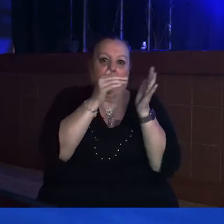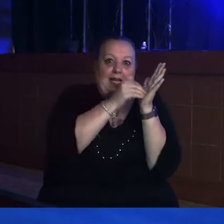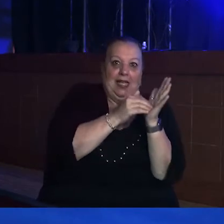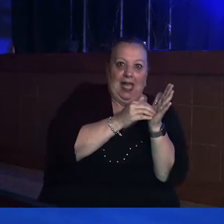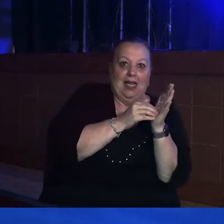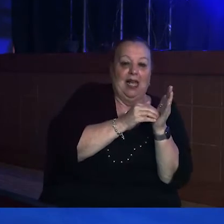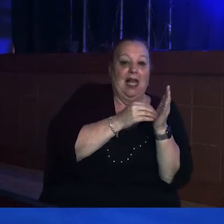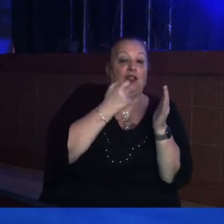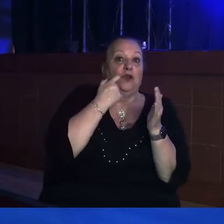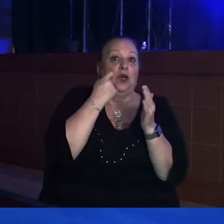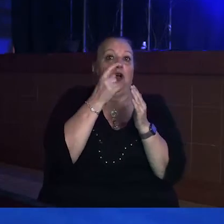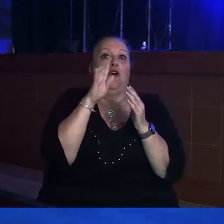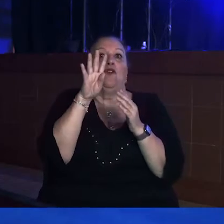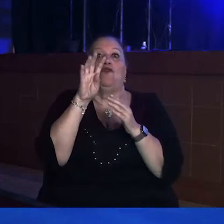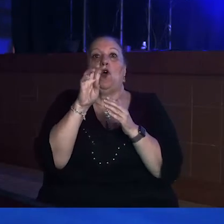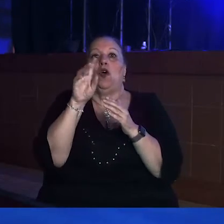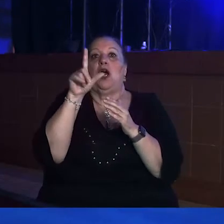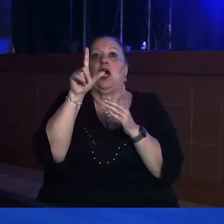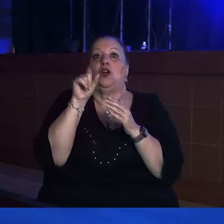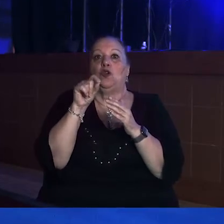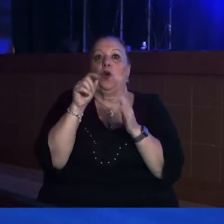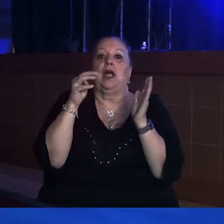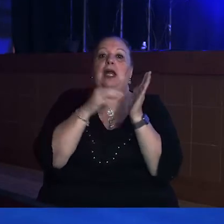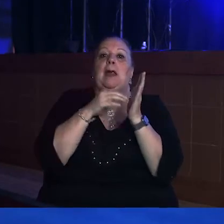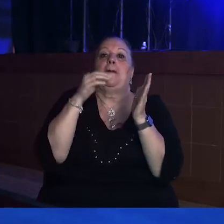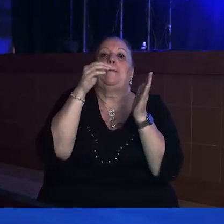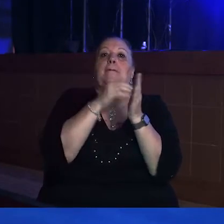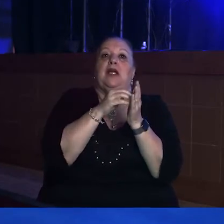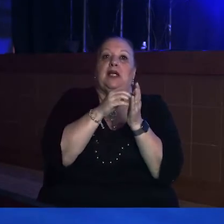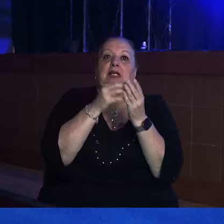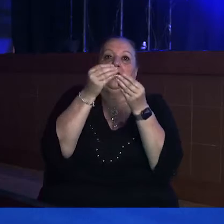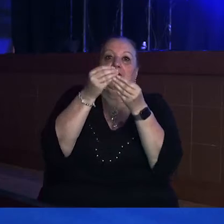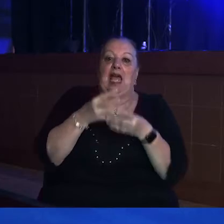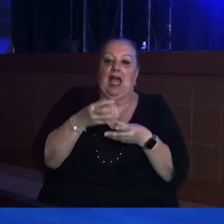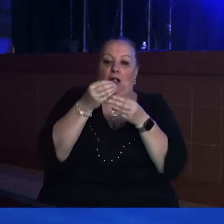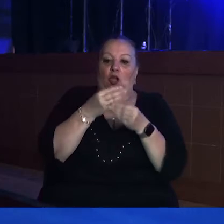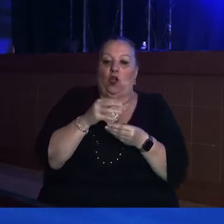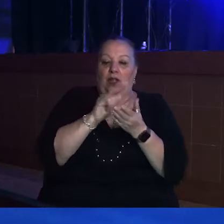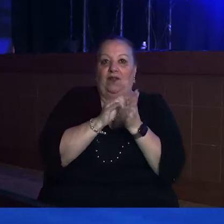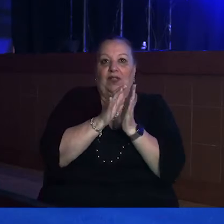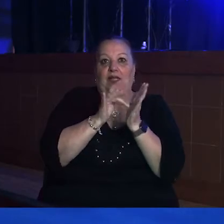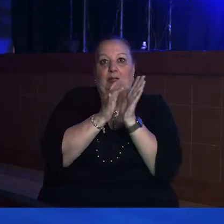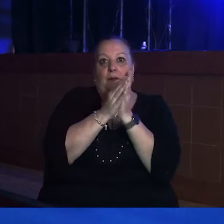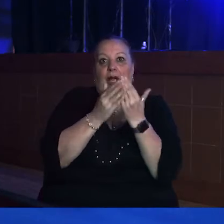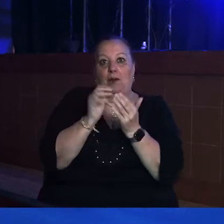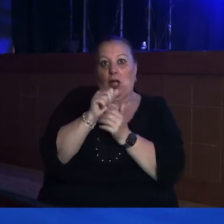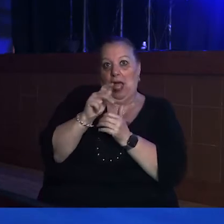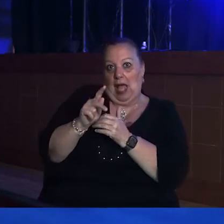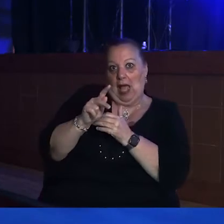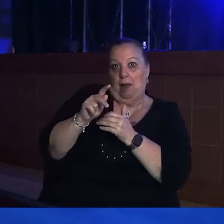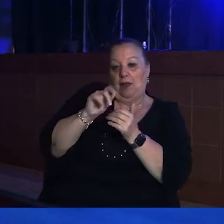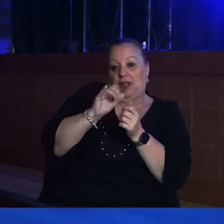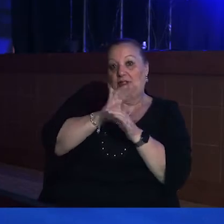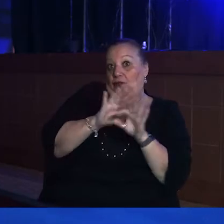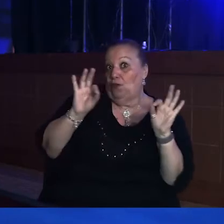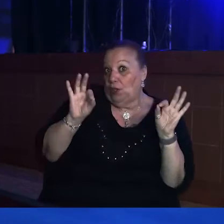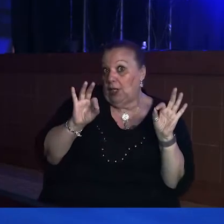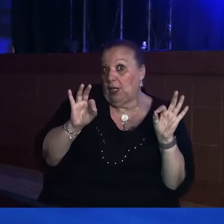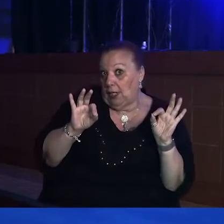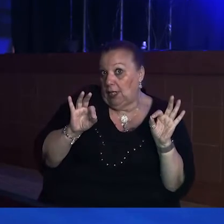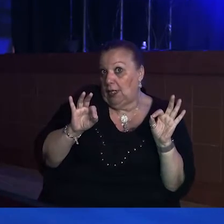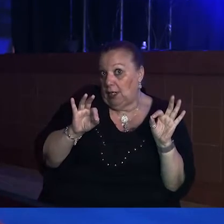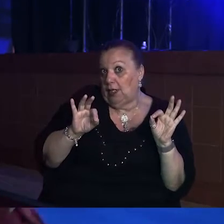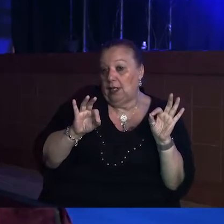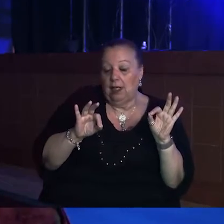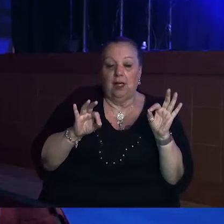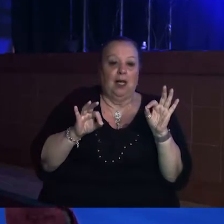over 420 million downloads of this Bible app that's free, by the way. And I know that there are just